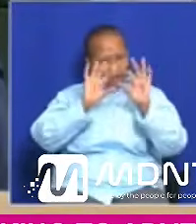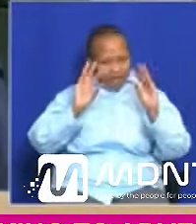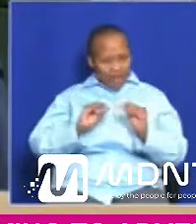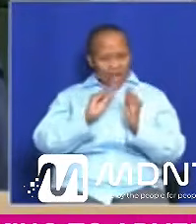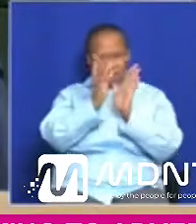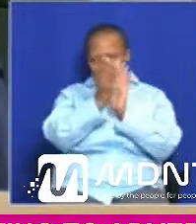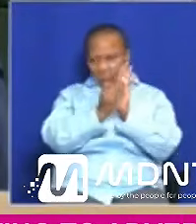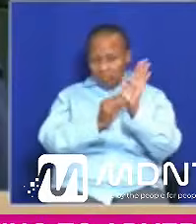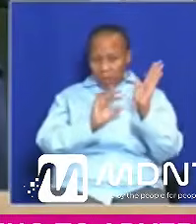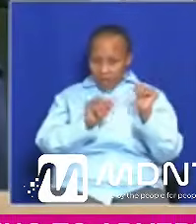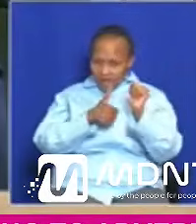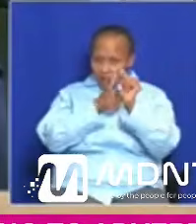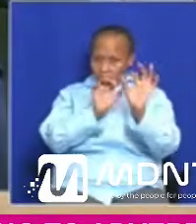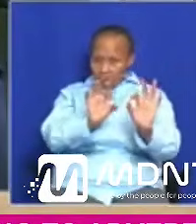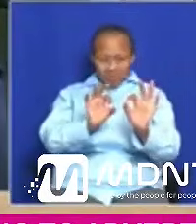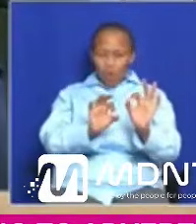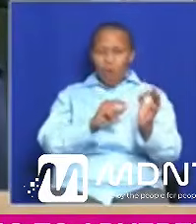a lengthy letter, and